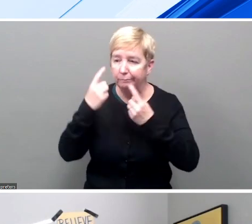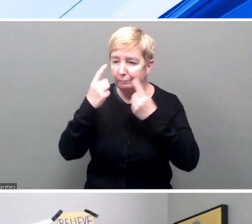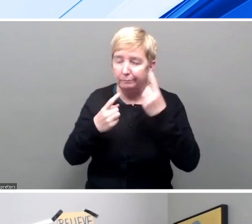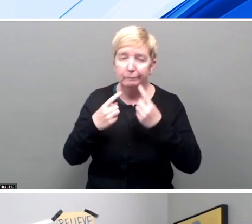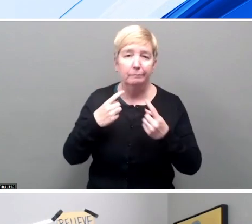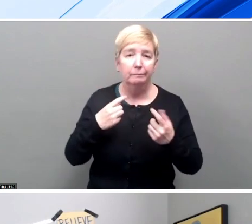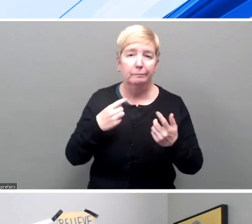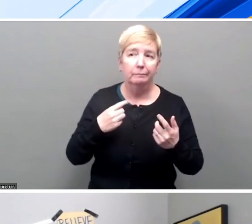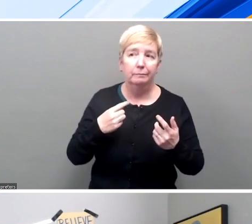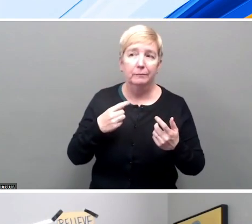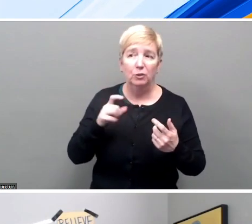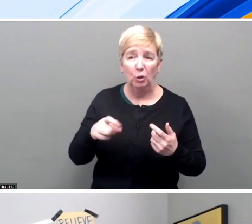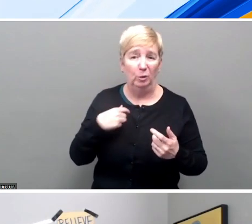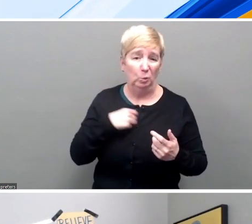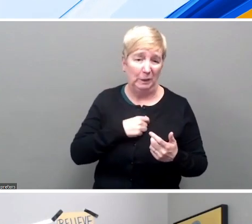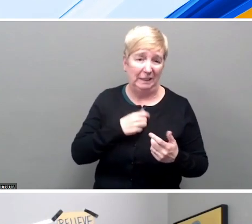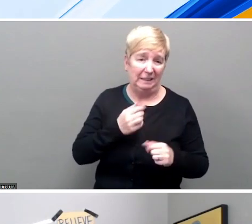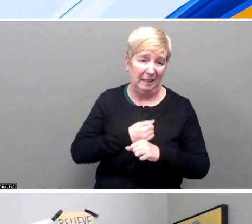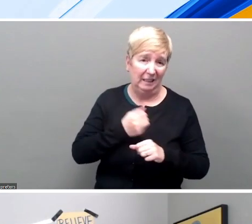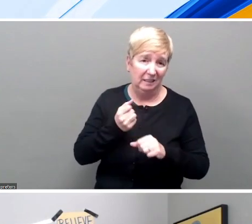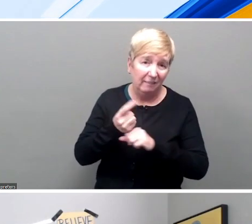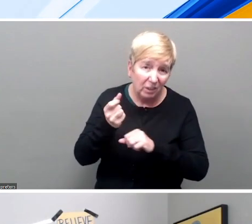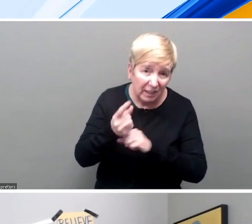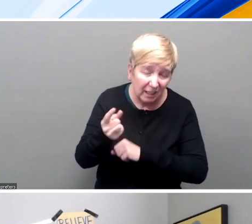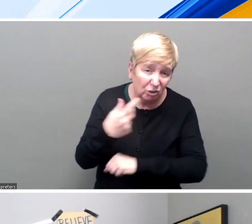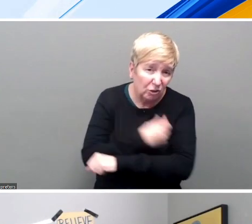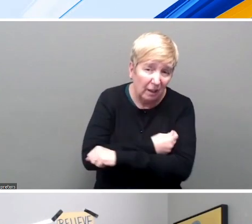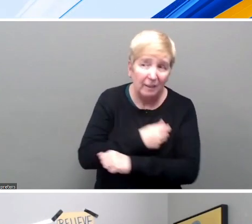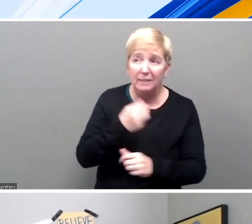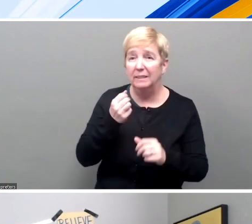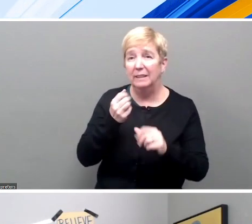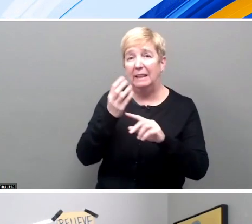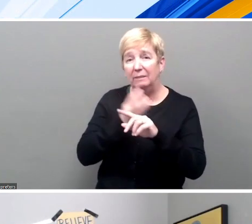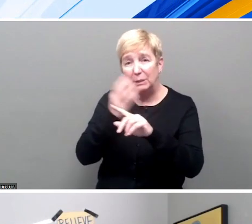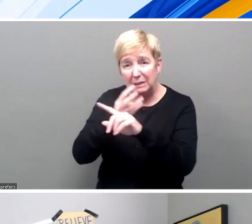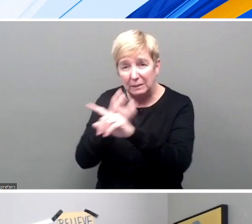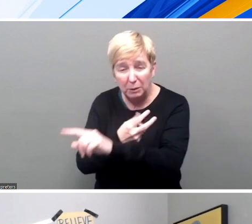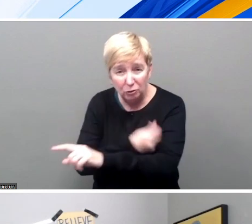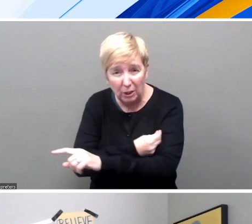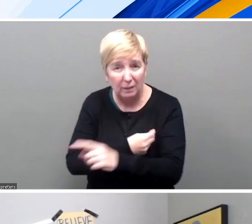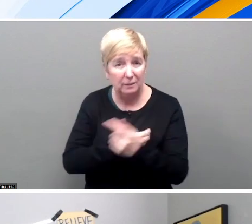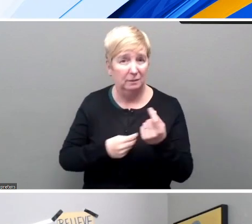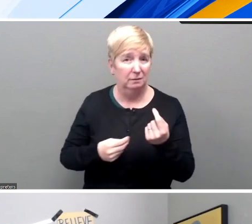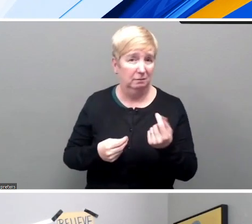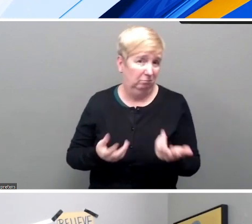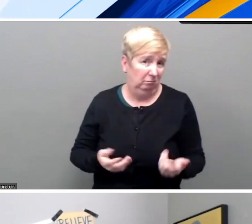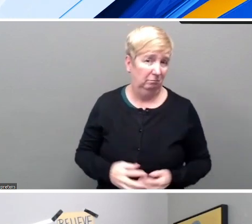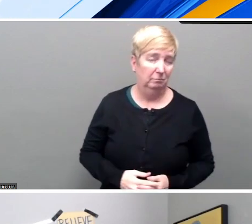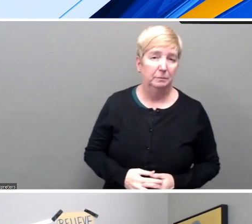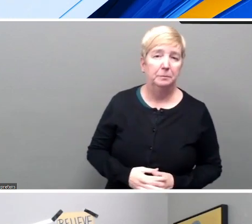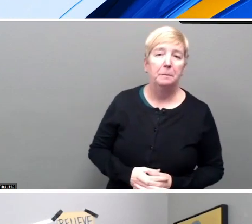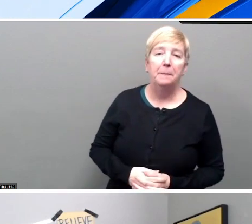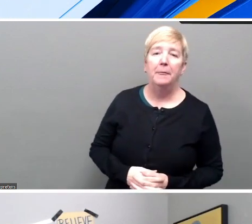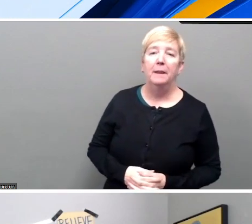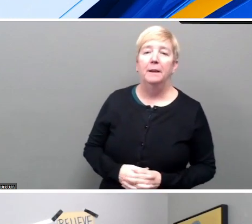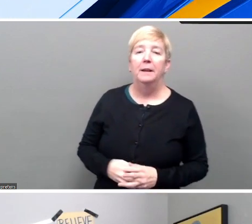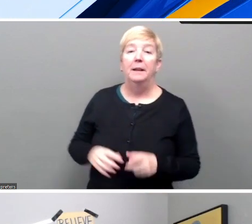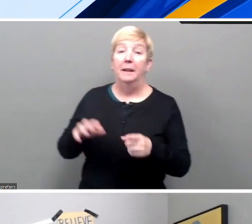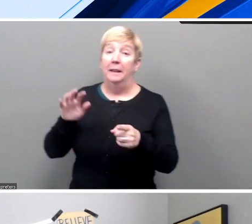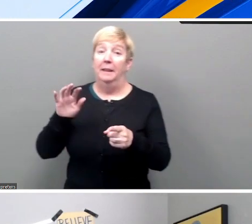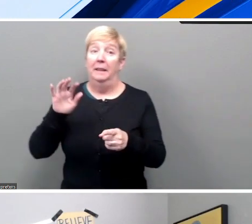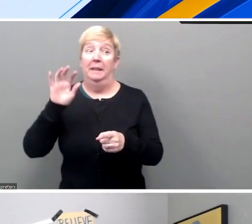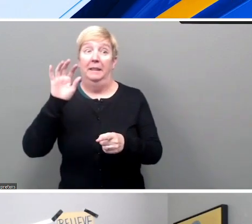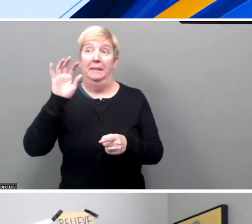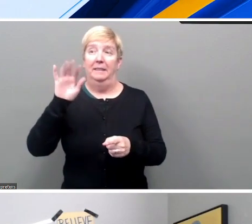COVID vaccinations every year or every 6 months. I don't know. Thank you. So this is like the number one topic